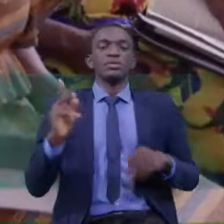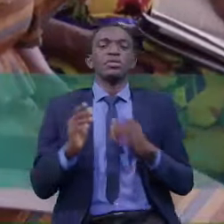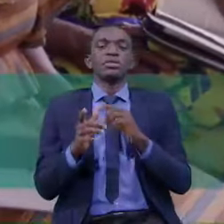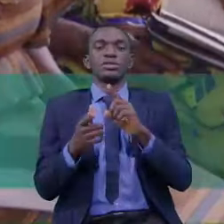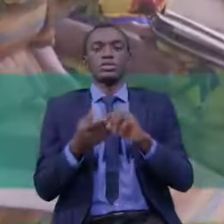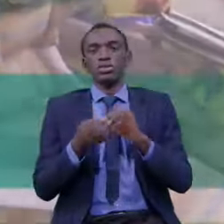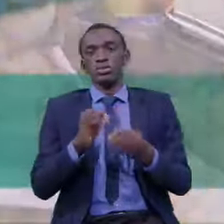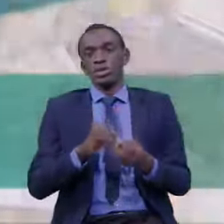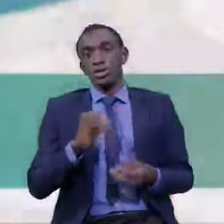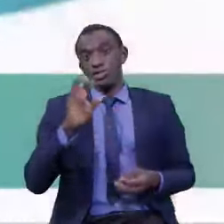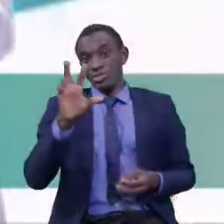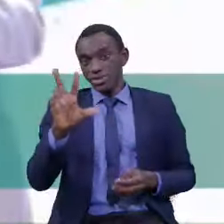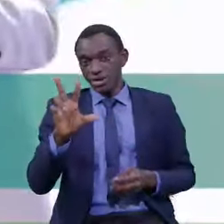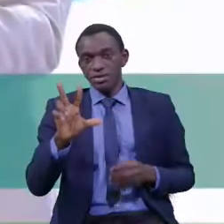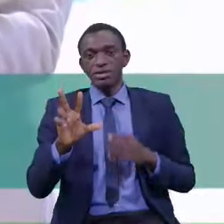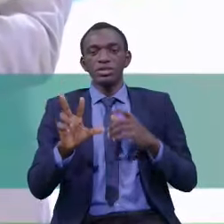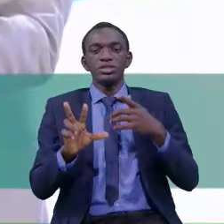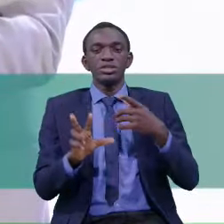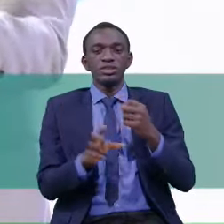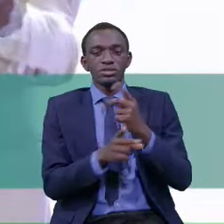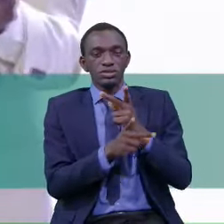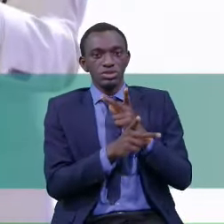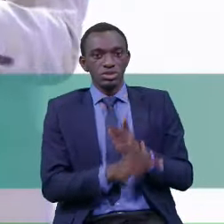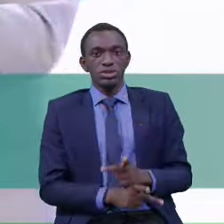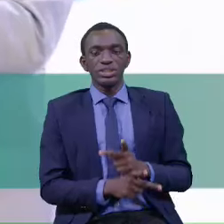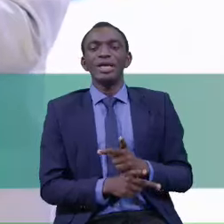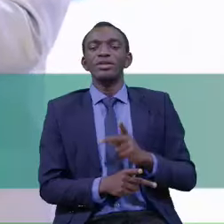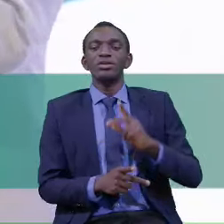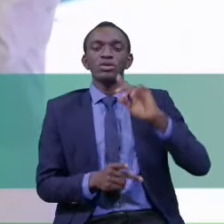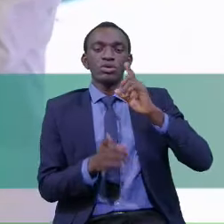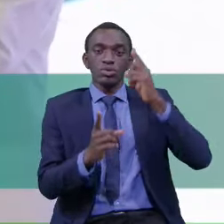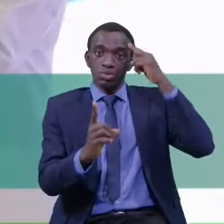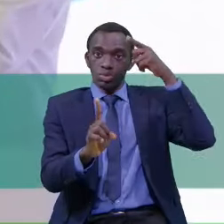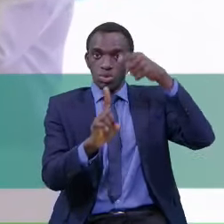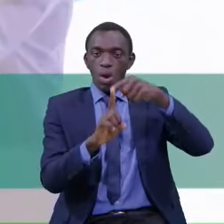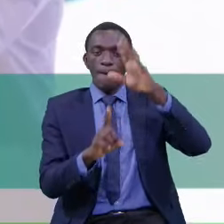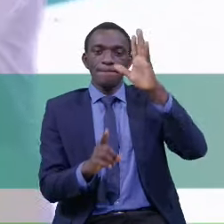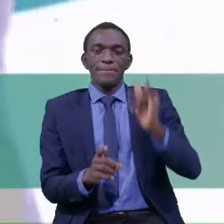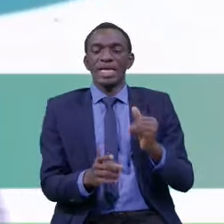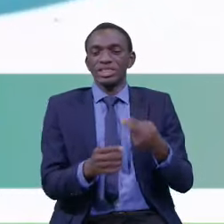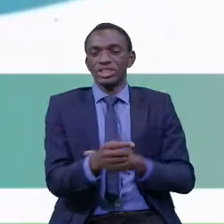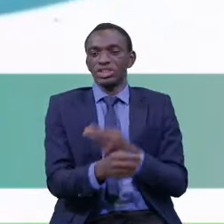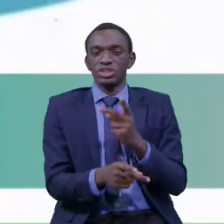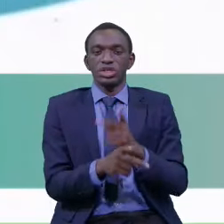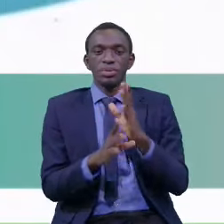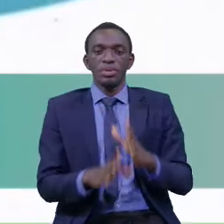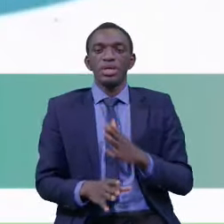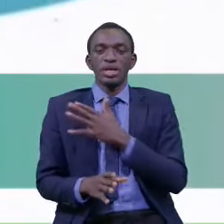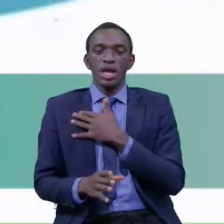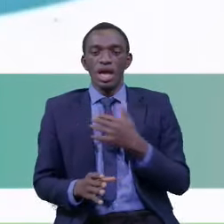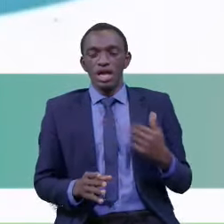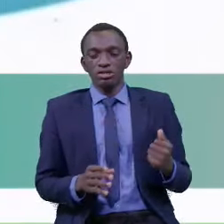sustained goals by shepherds and subjects under his